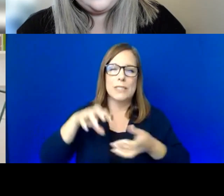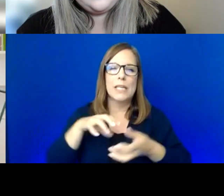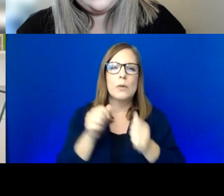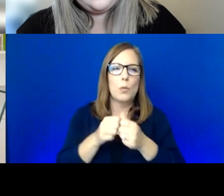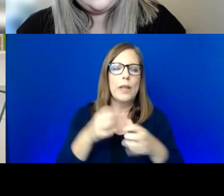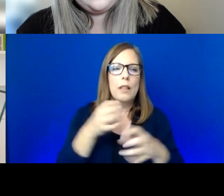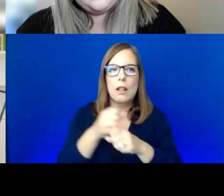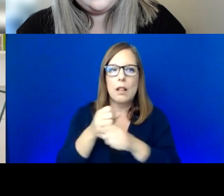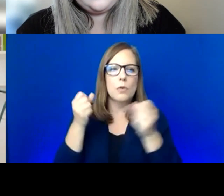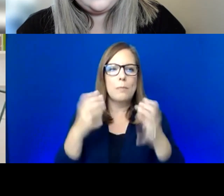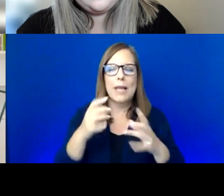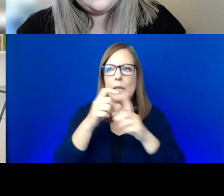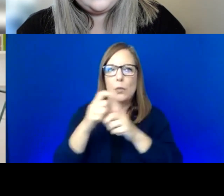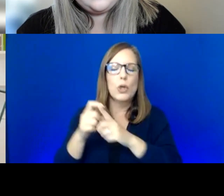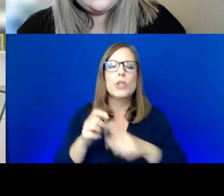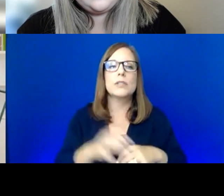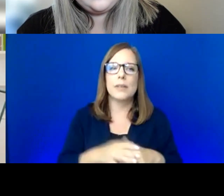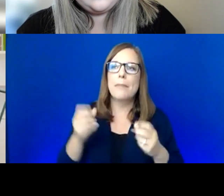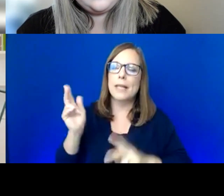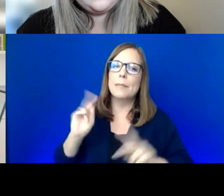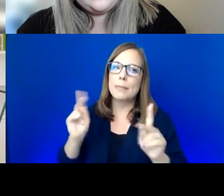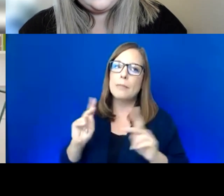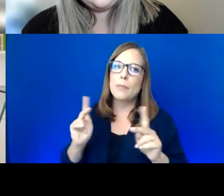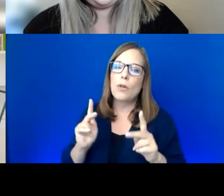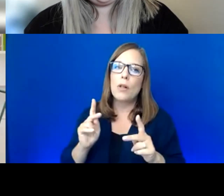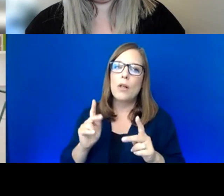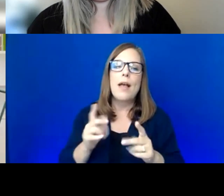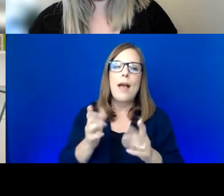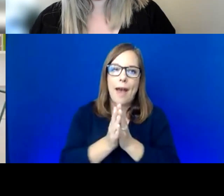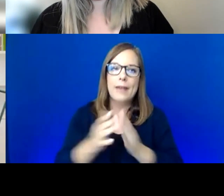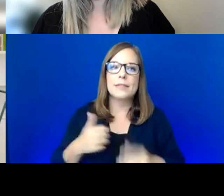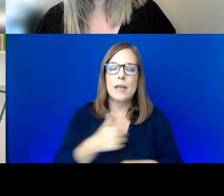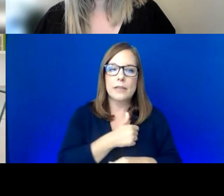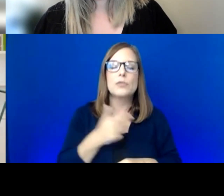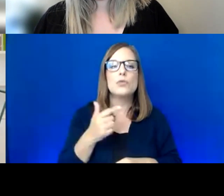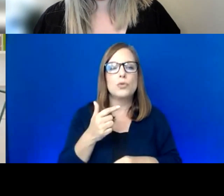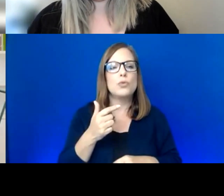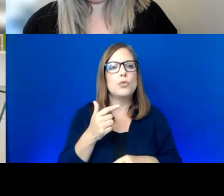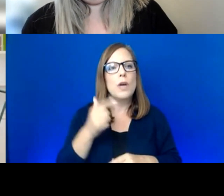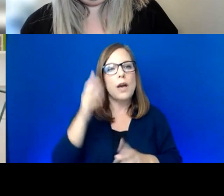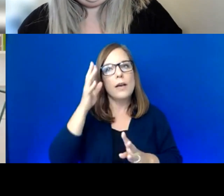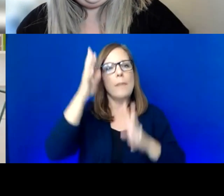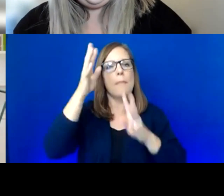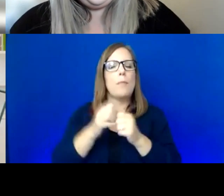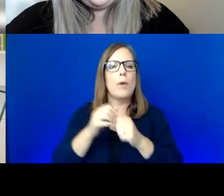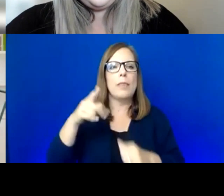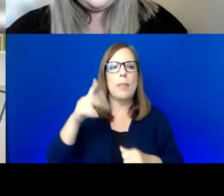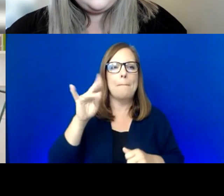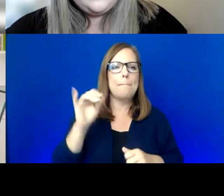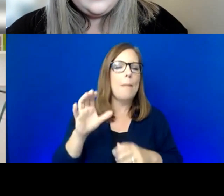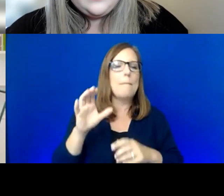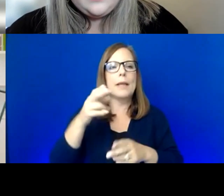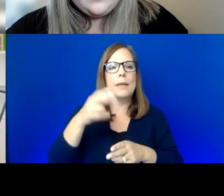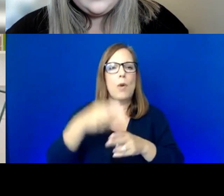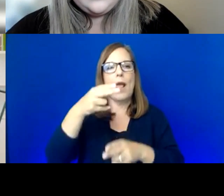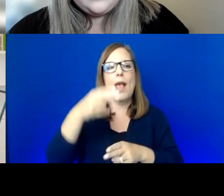Maria Shriver and so many others called for this, that we come up with a public brand. Marin has got the one door. Other people